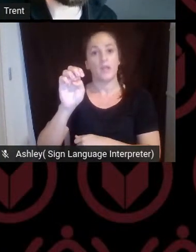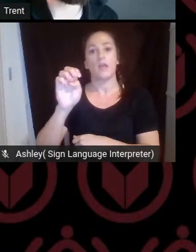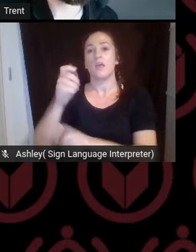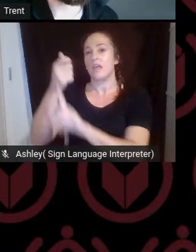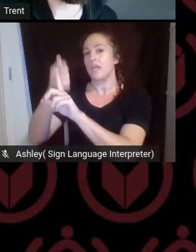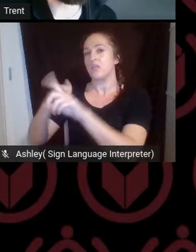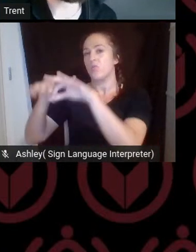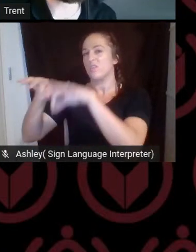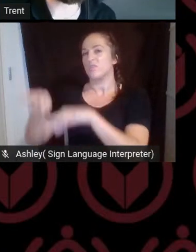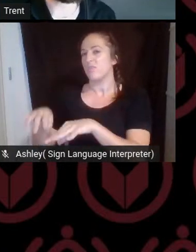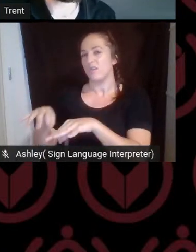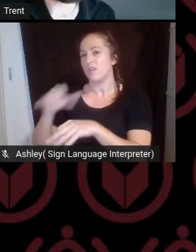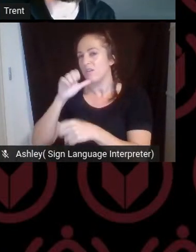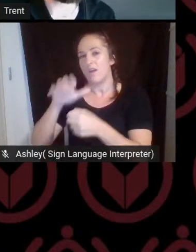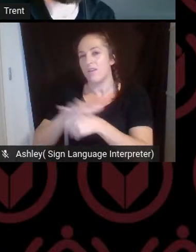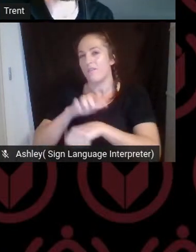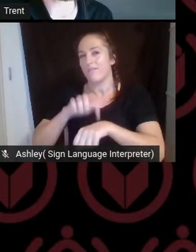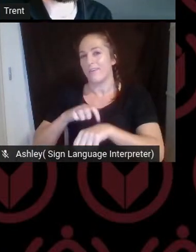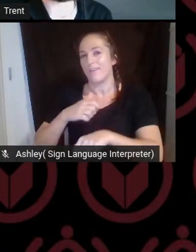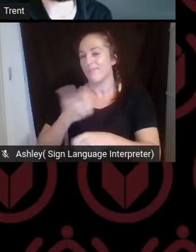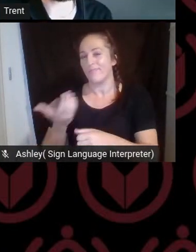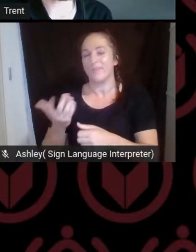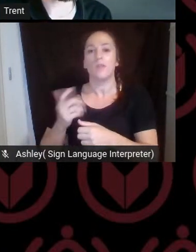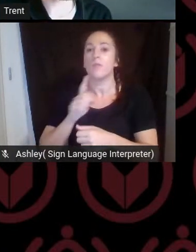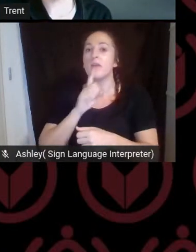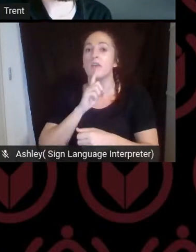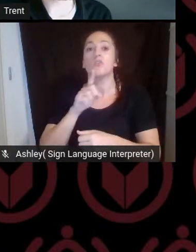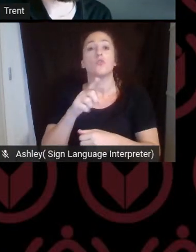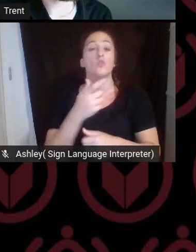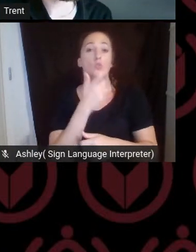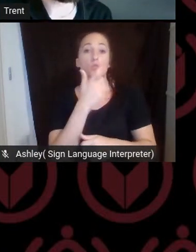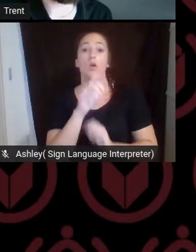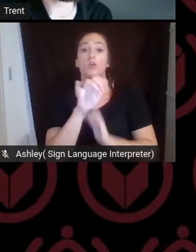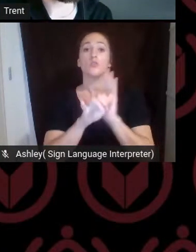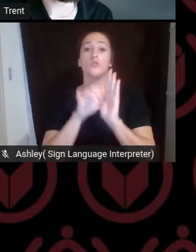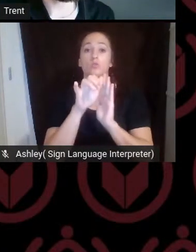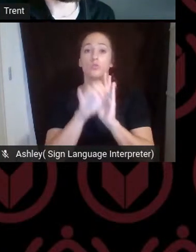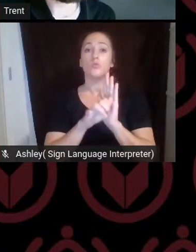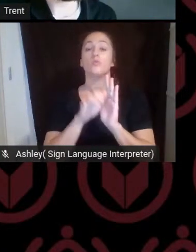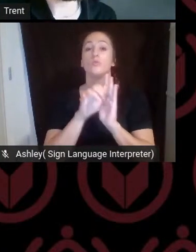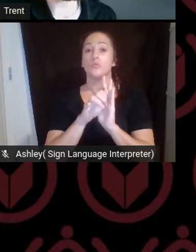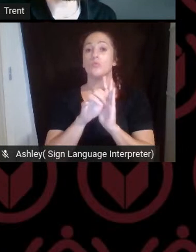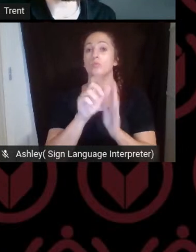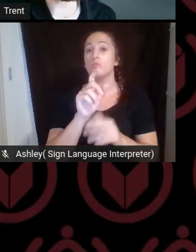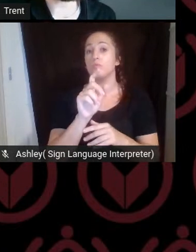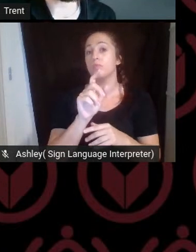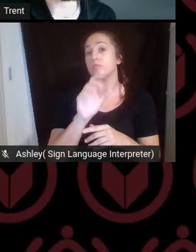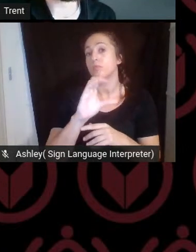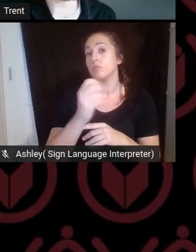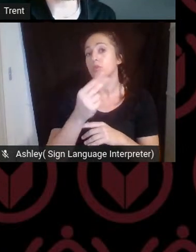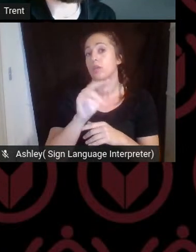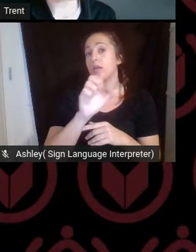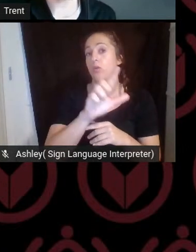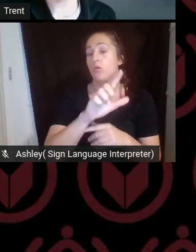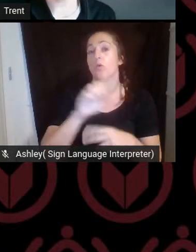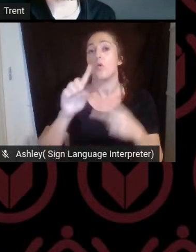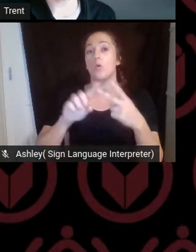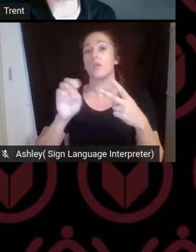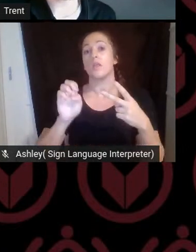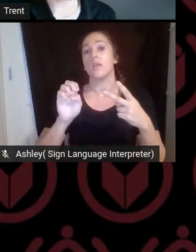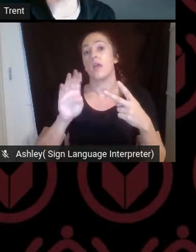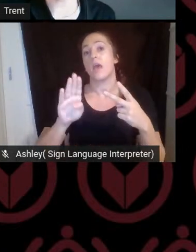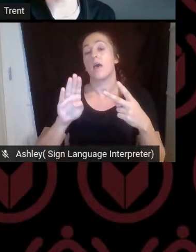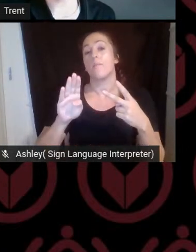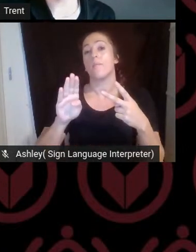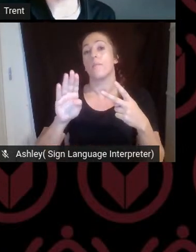simply don't have time. But once again, make sure that you check out our YouTube channel and the EdTech website, and you can see comprehensive